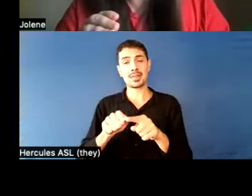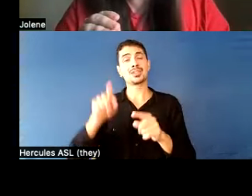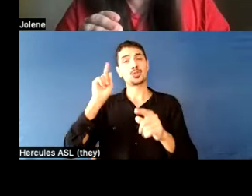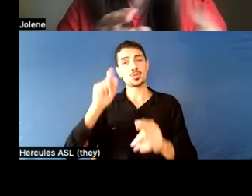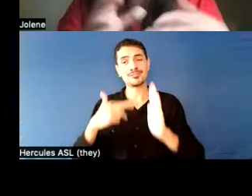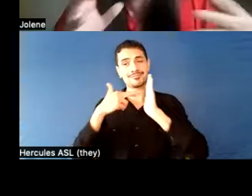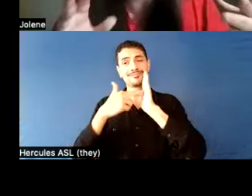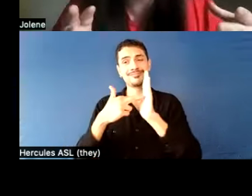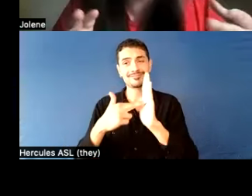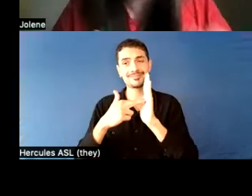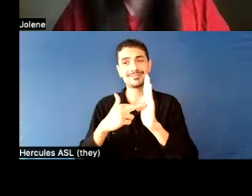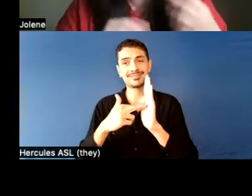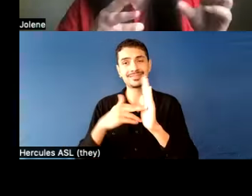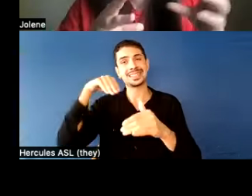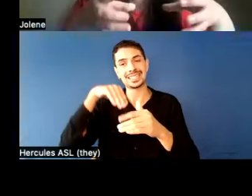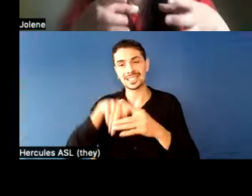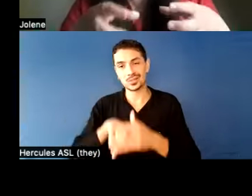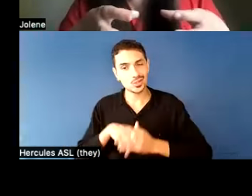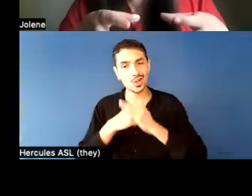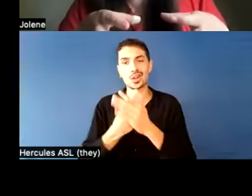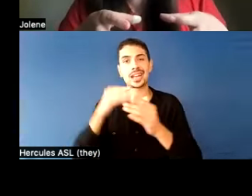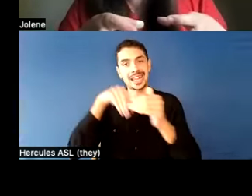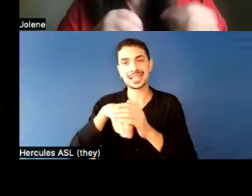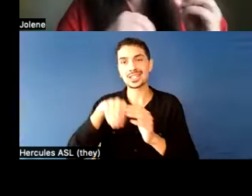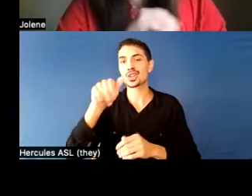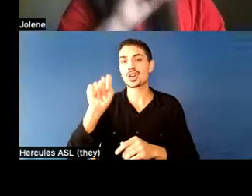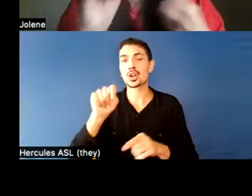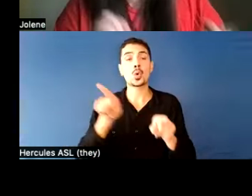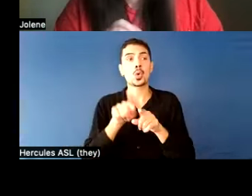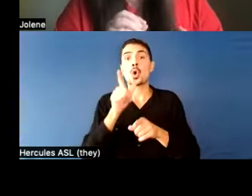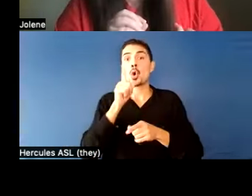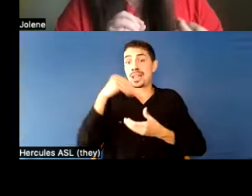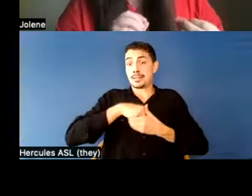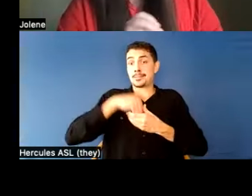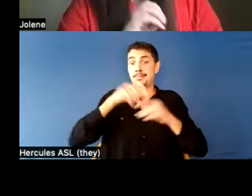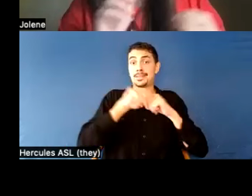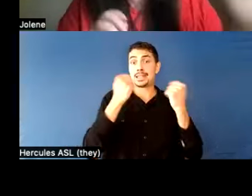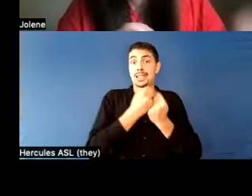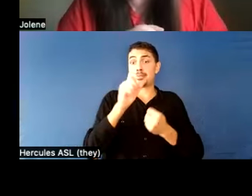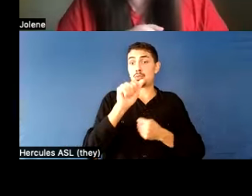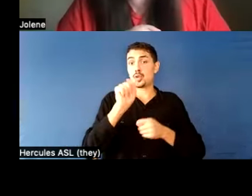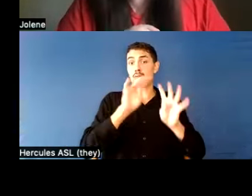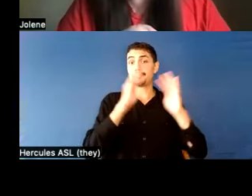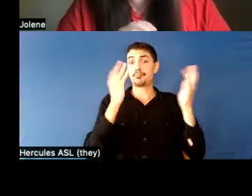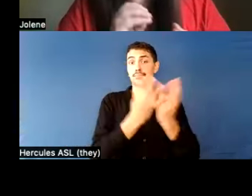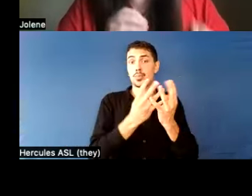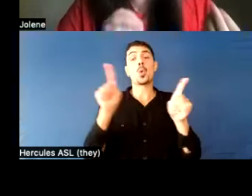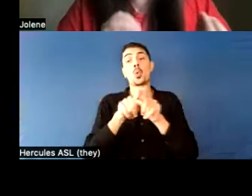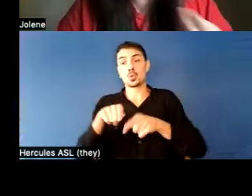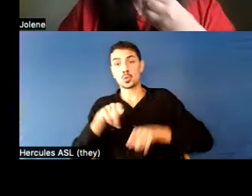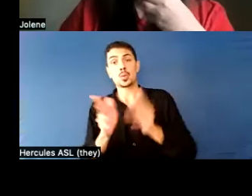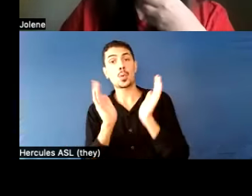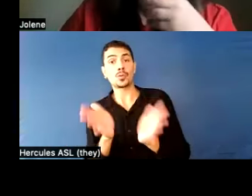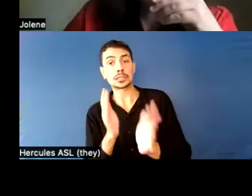within the SART, both within the makeup of who's on the SART, but also in the actions and the conversations that are had on a